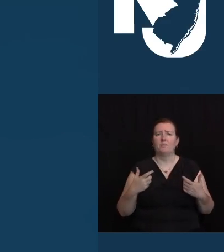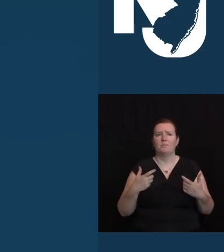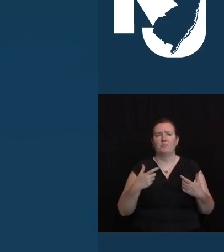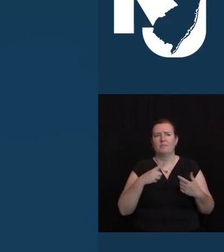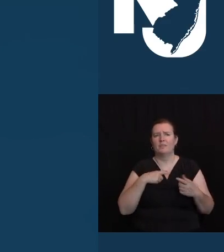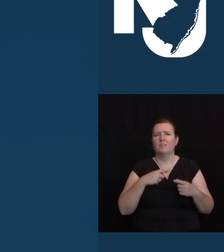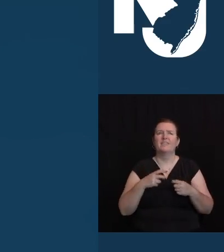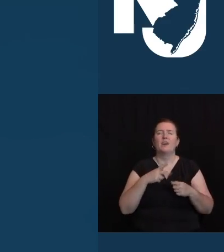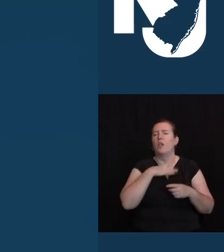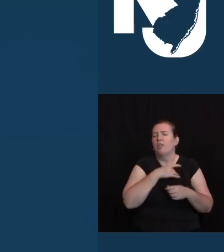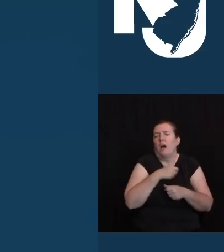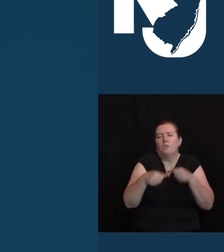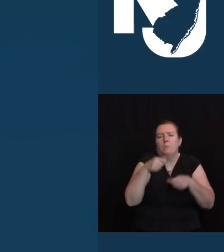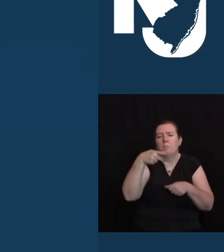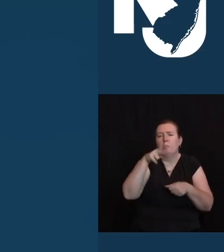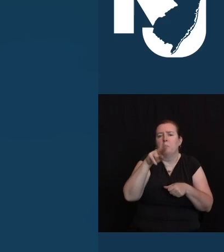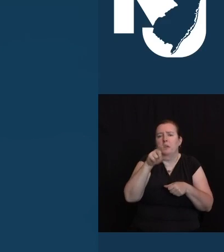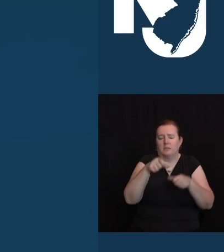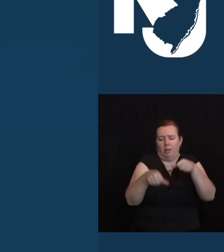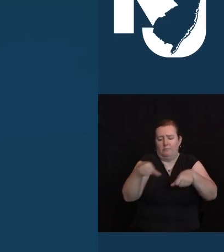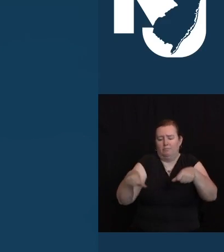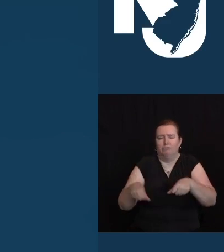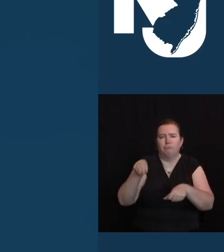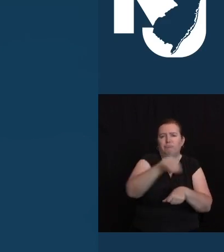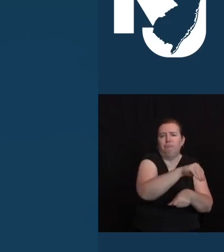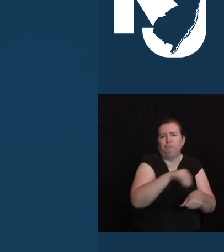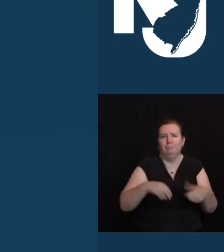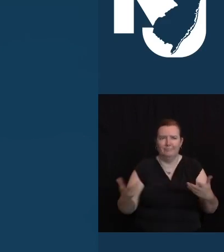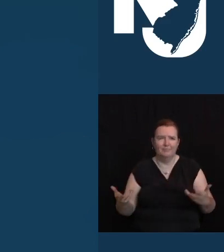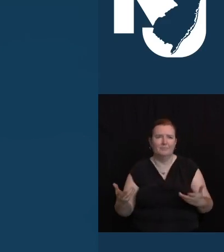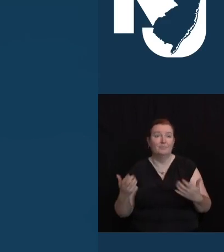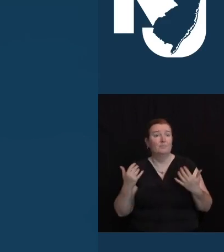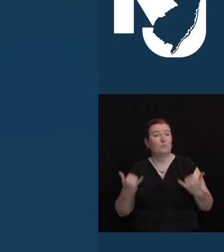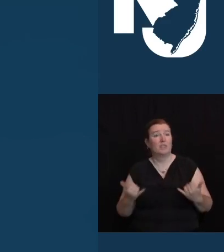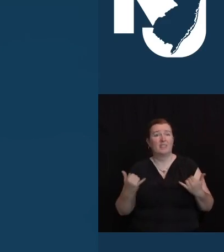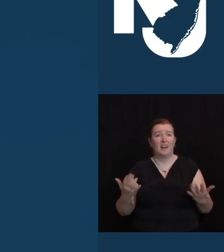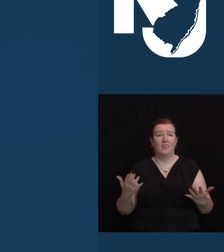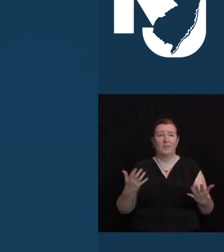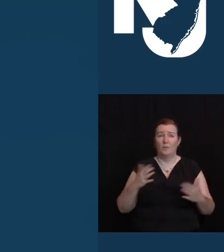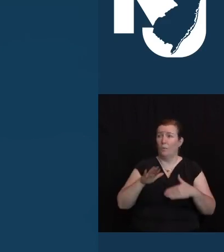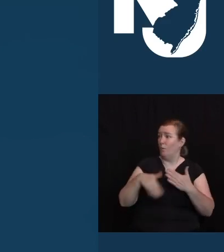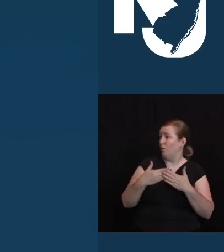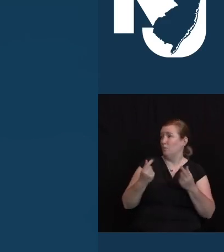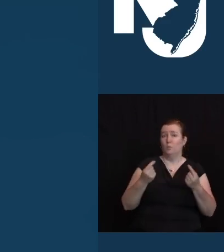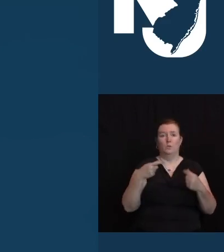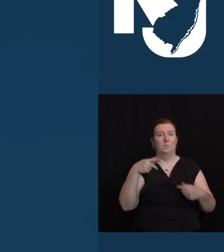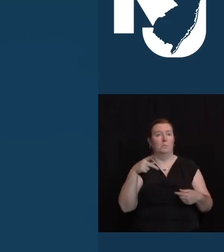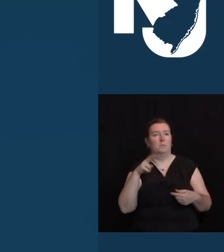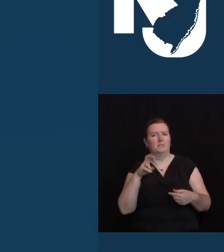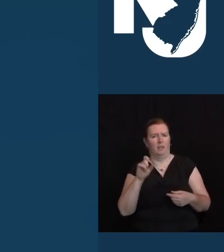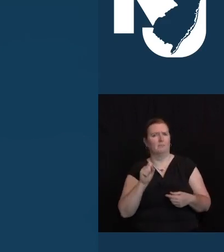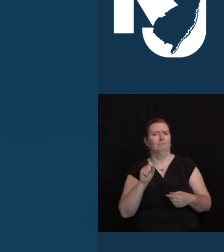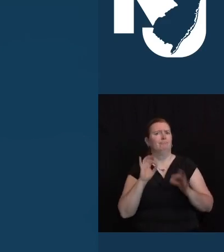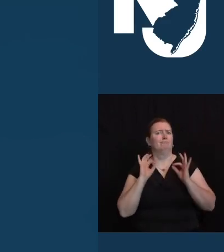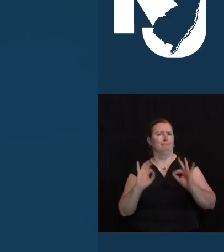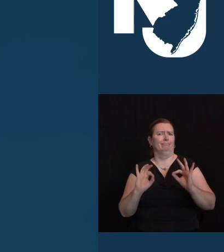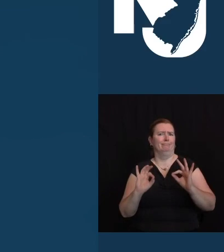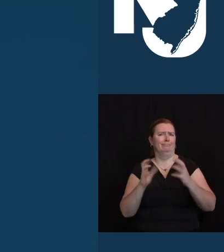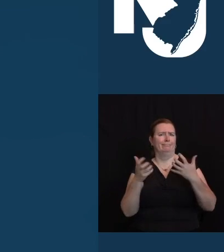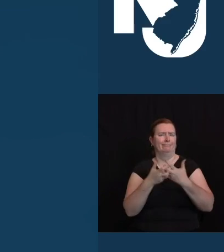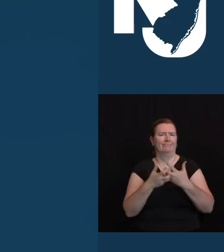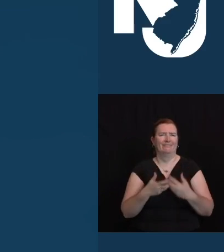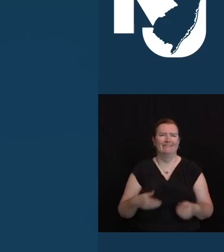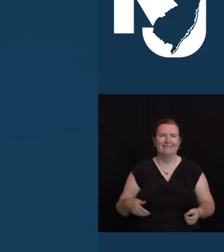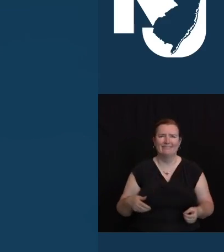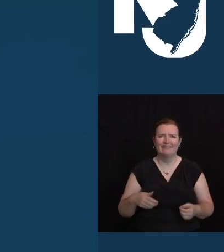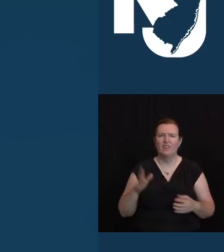been right at home in our daily lives right now. She was an exceptional role model, revered by her family, and had an uncanny